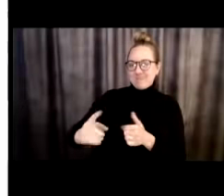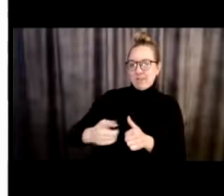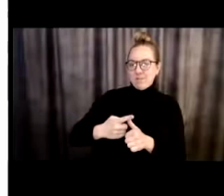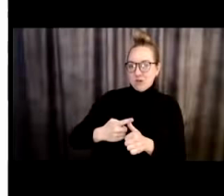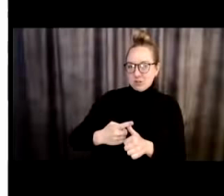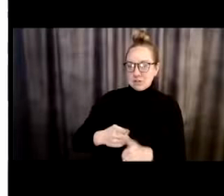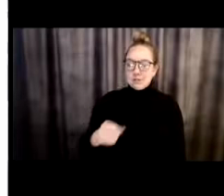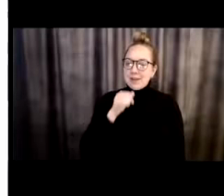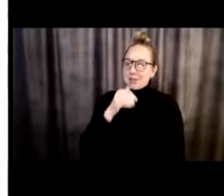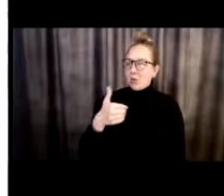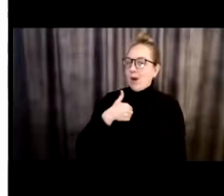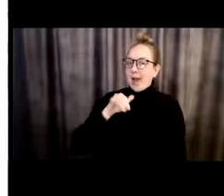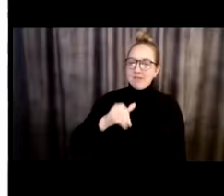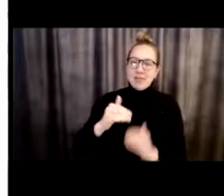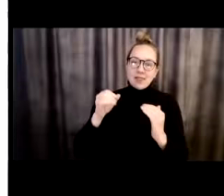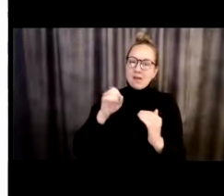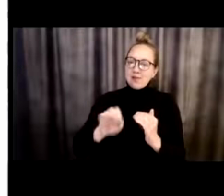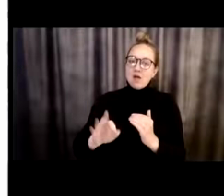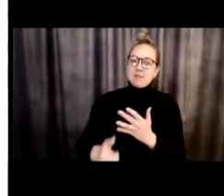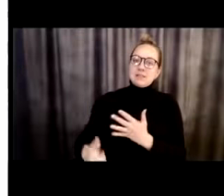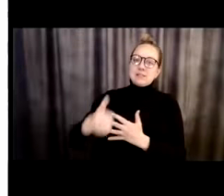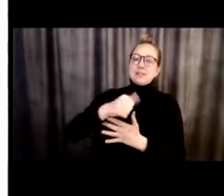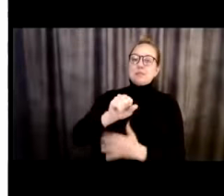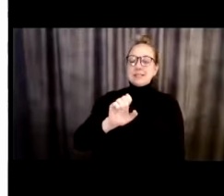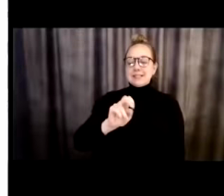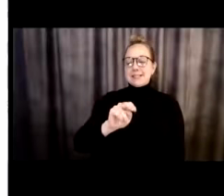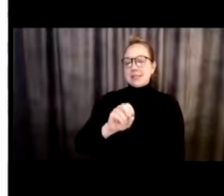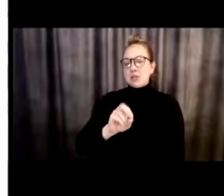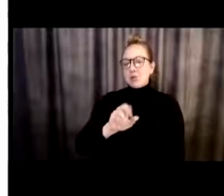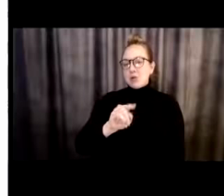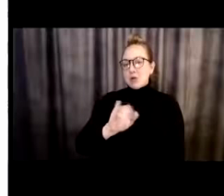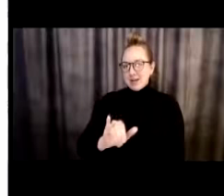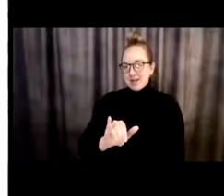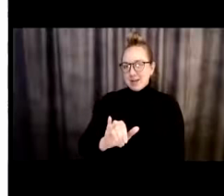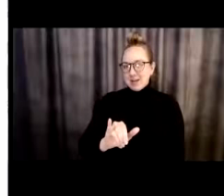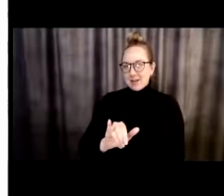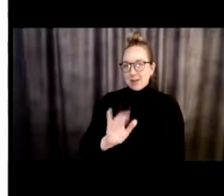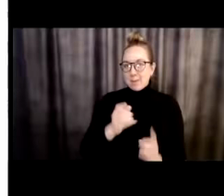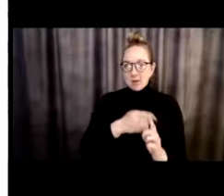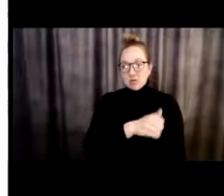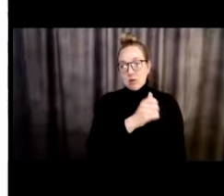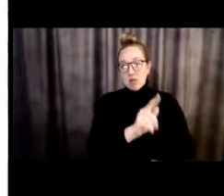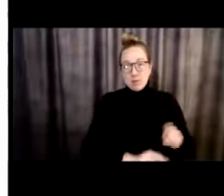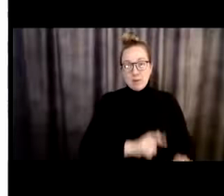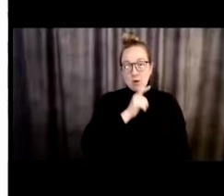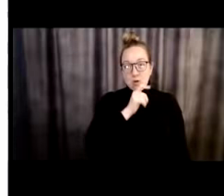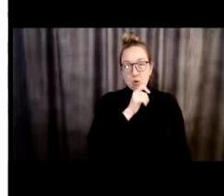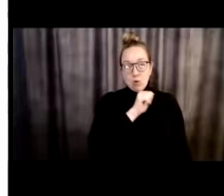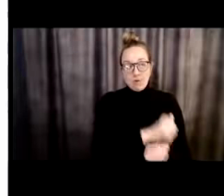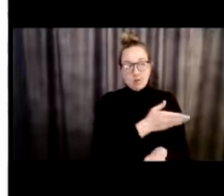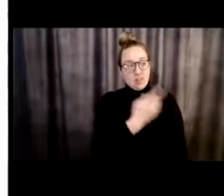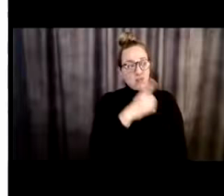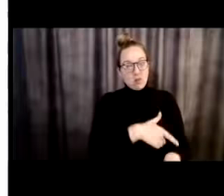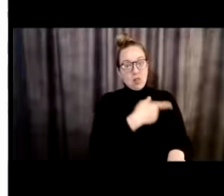as others who've been there for a long time. And I'm gonna say it, some people just need to know when they should